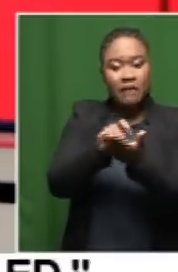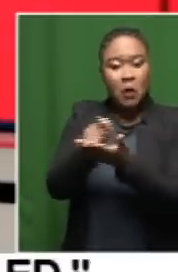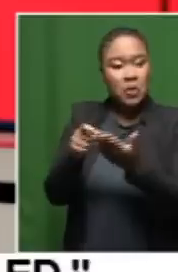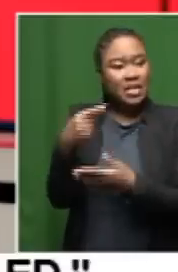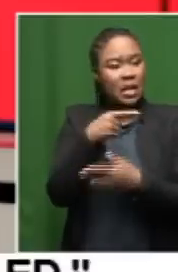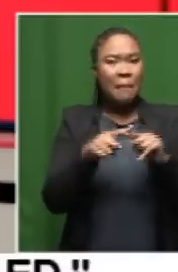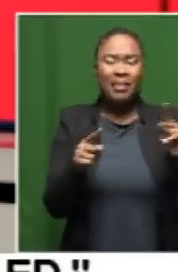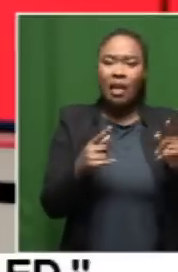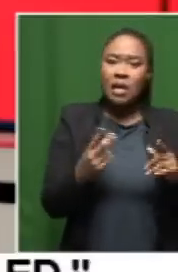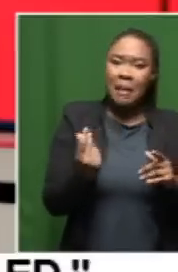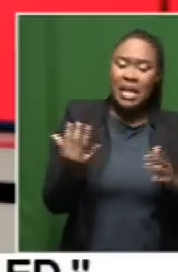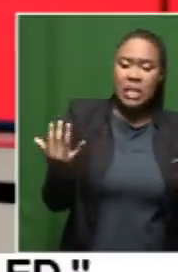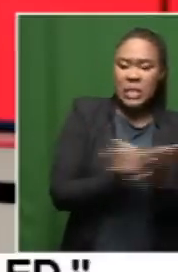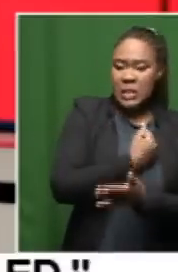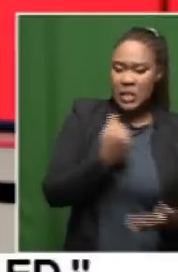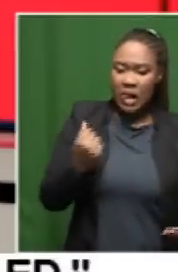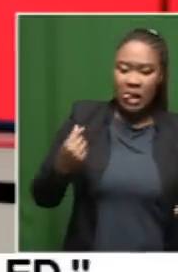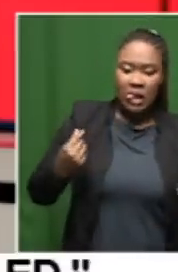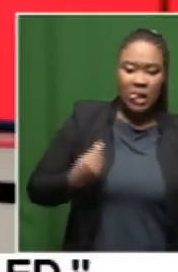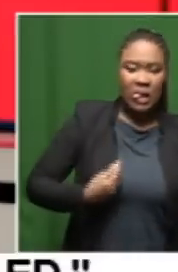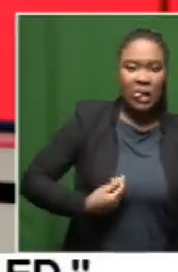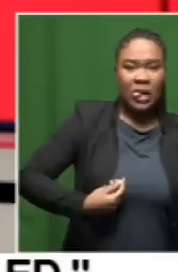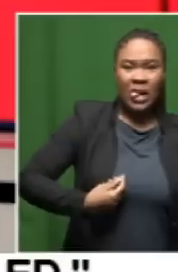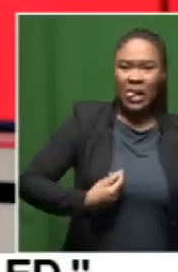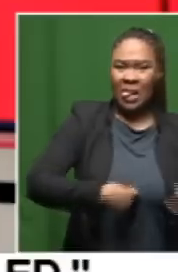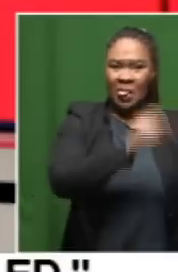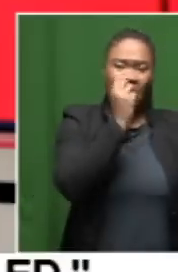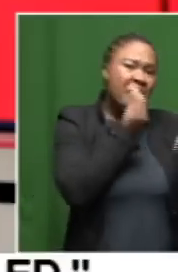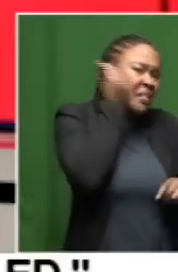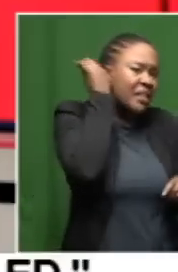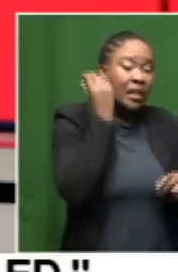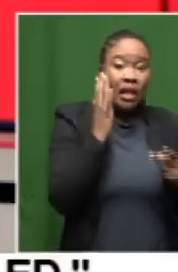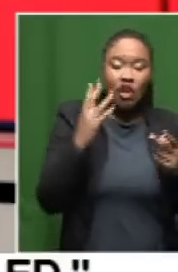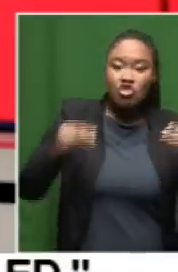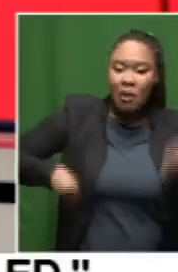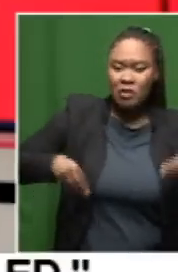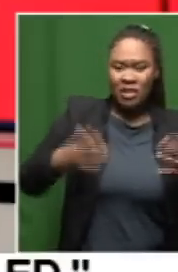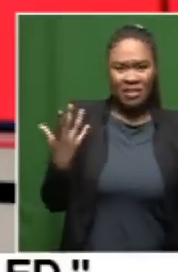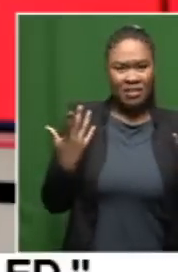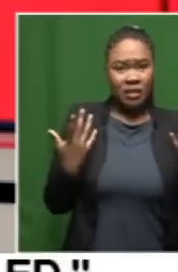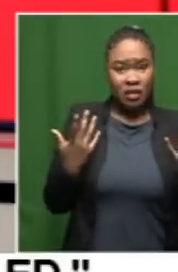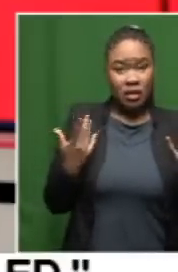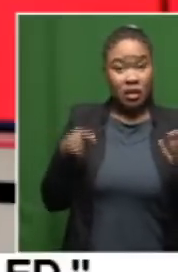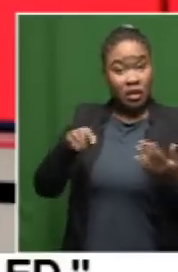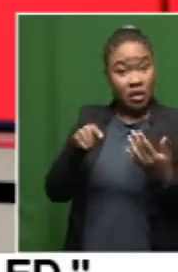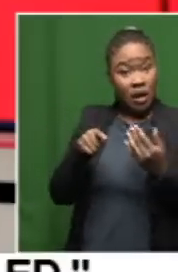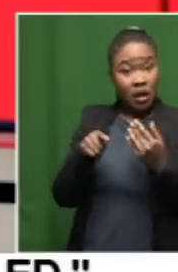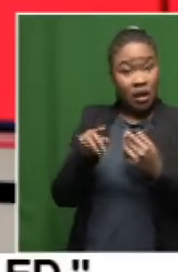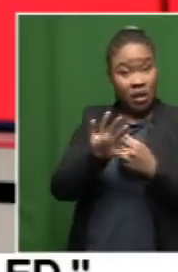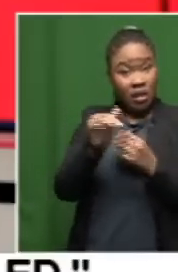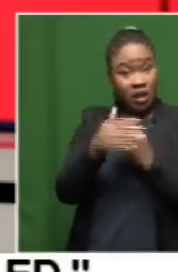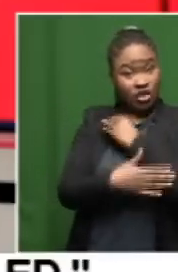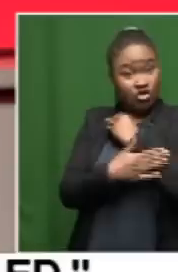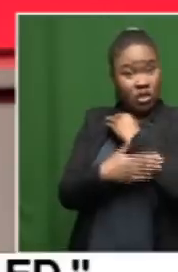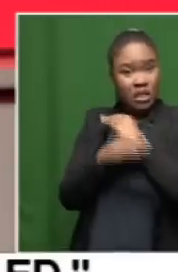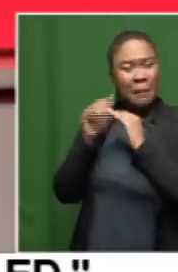literally looting our country. And this is the position we find ourselves in. We find ourselves with growth in a country that should